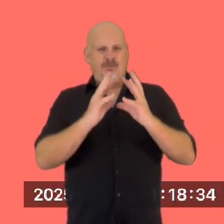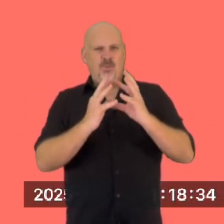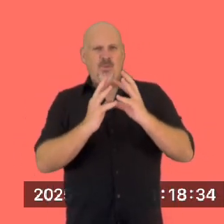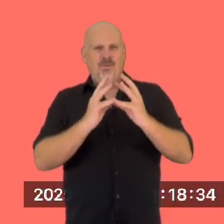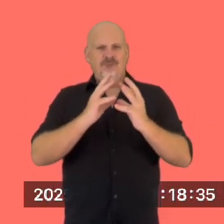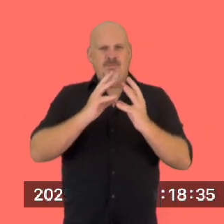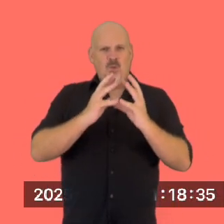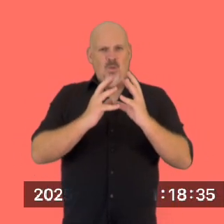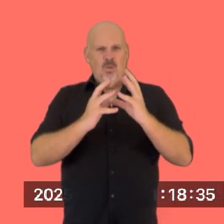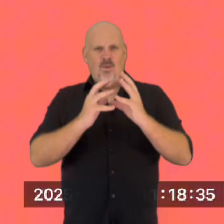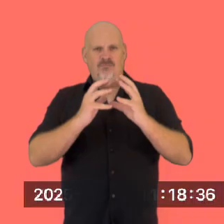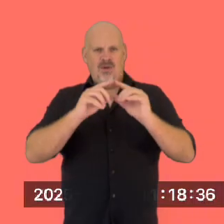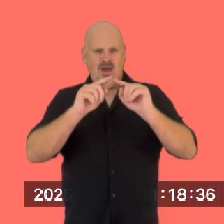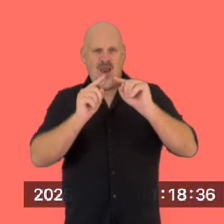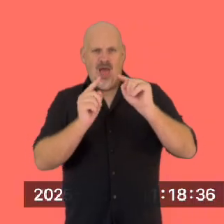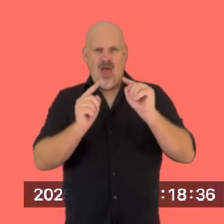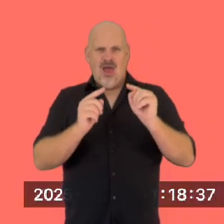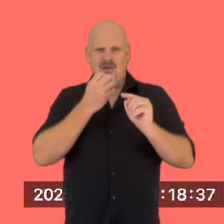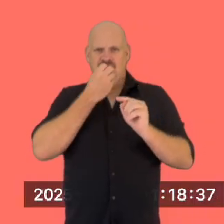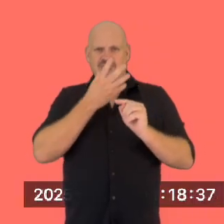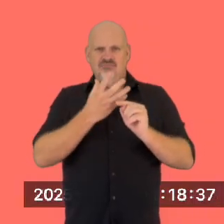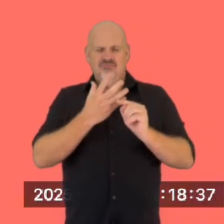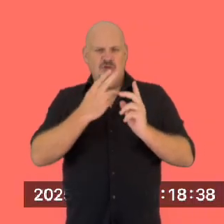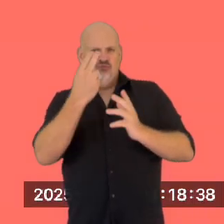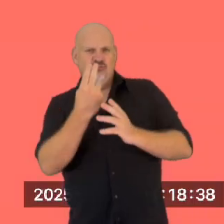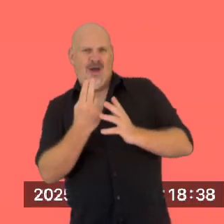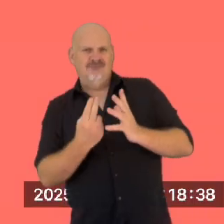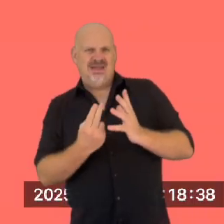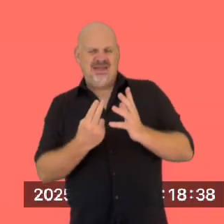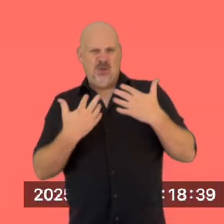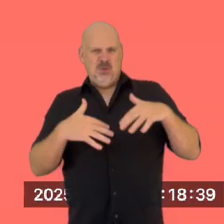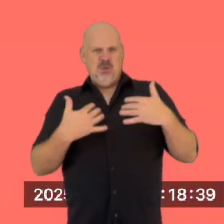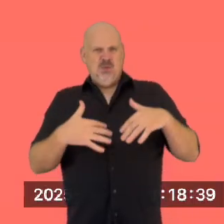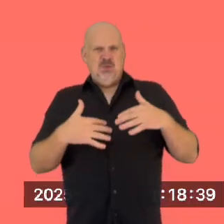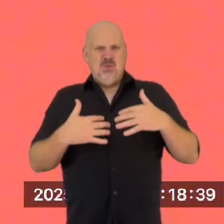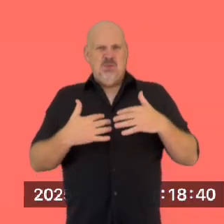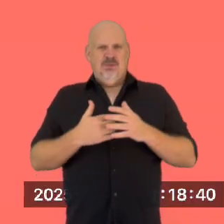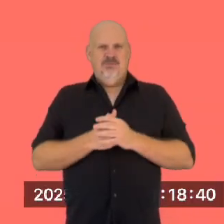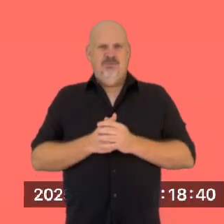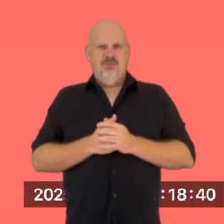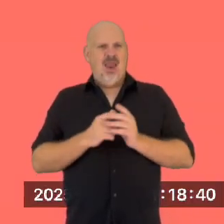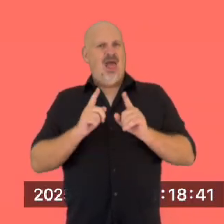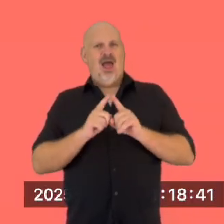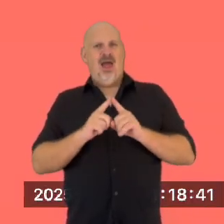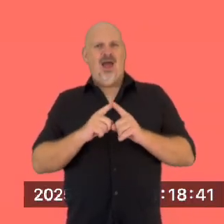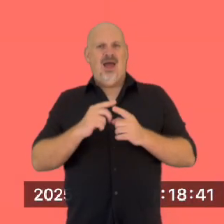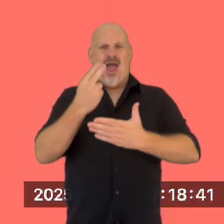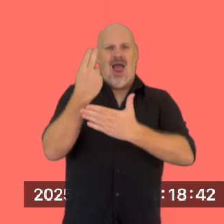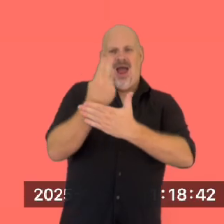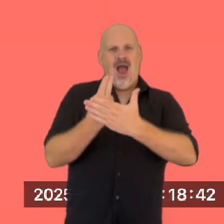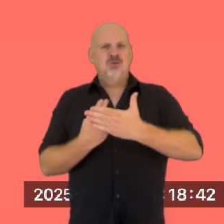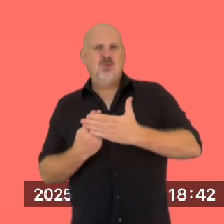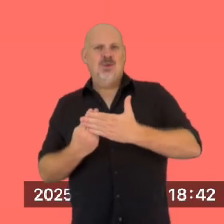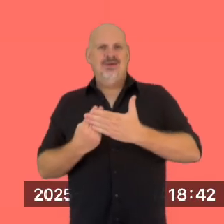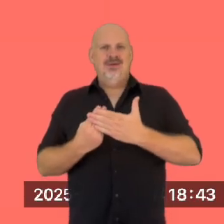the ink's way of working and moving. It's just a lovely line, and it's super sort of graphic, it's